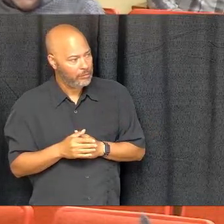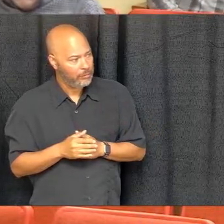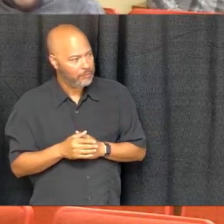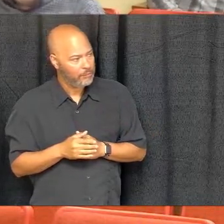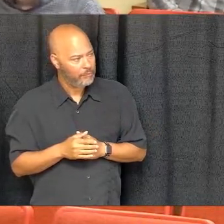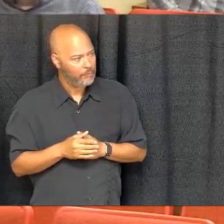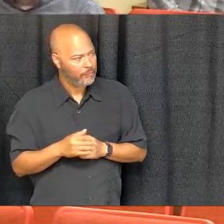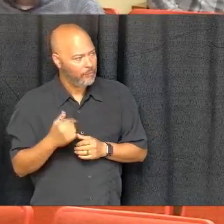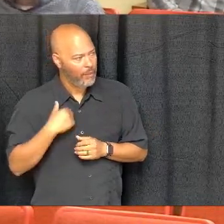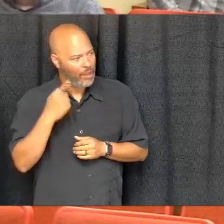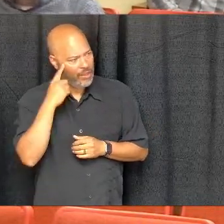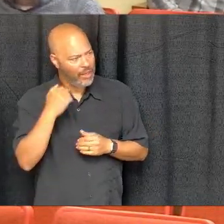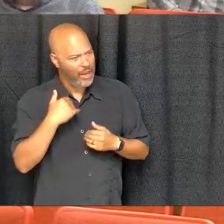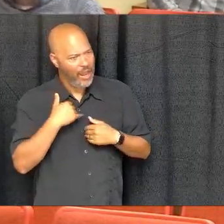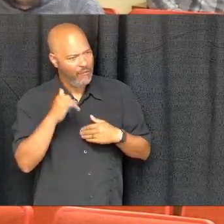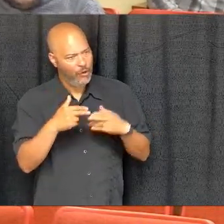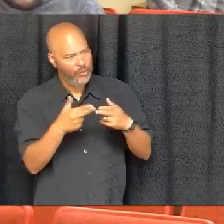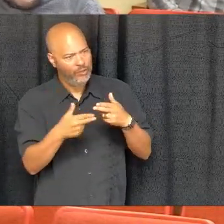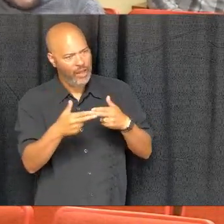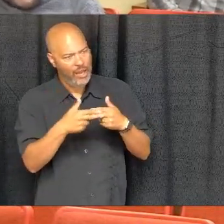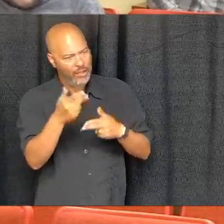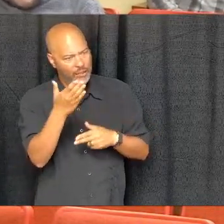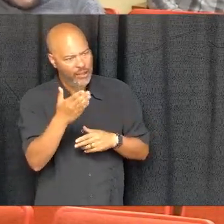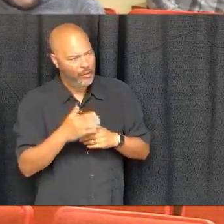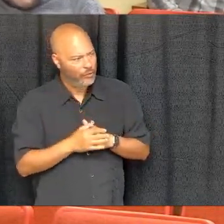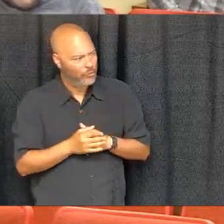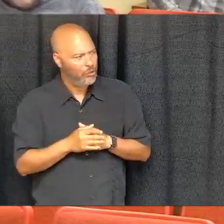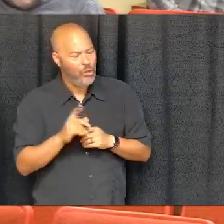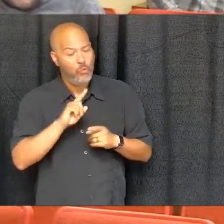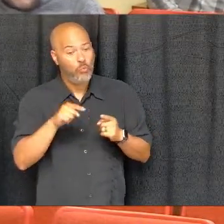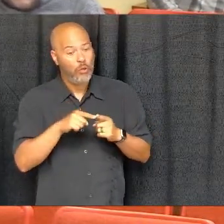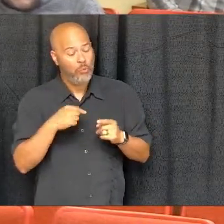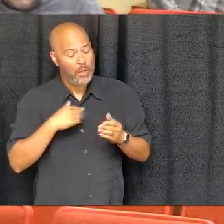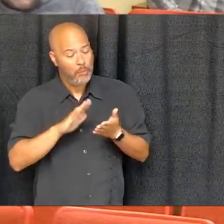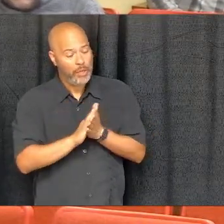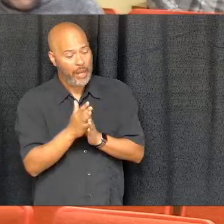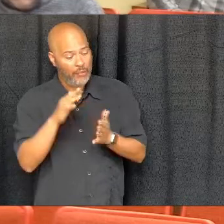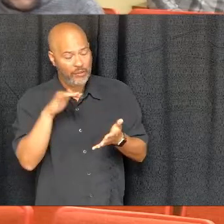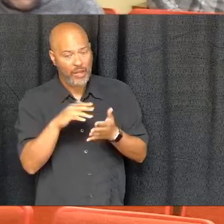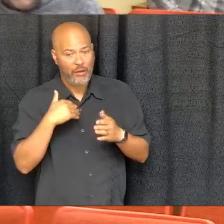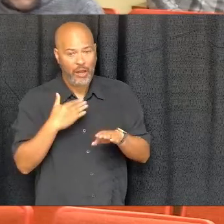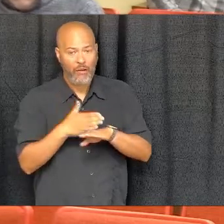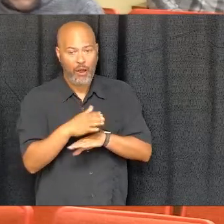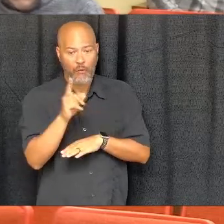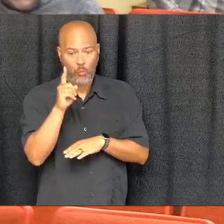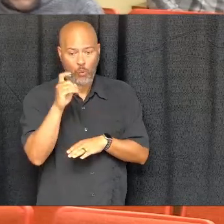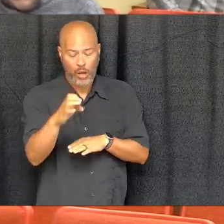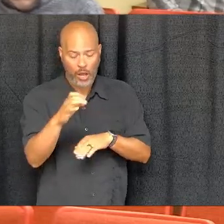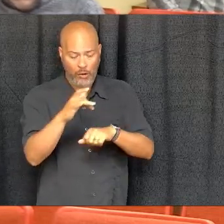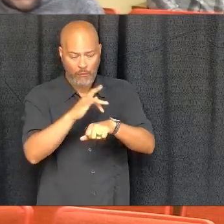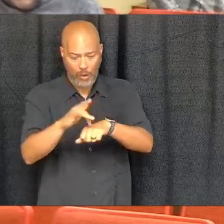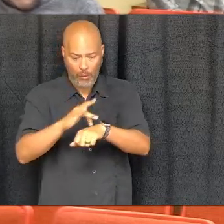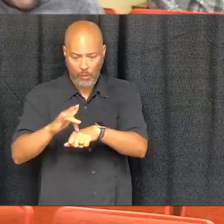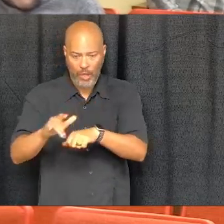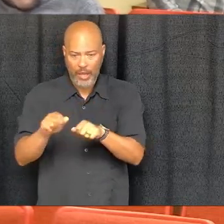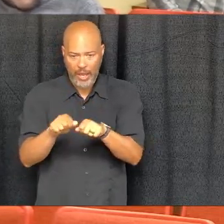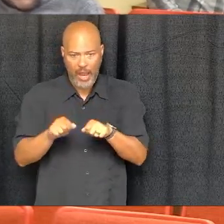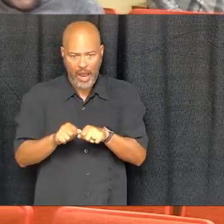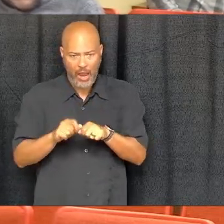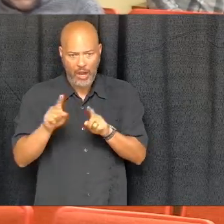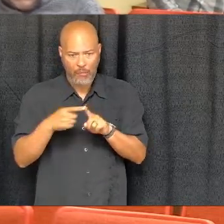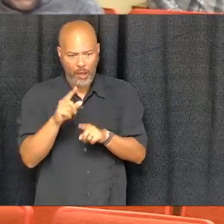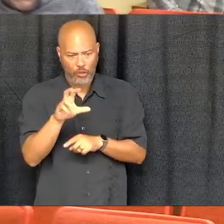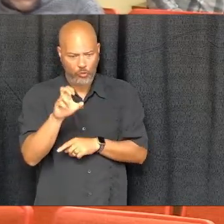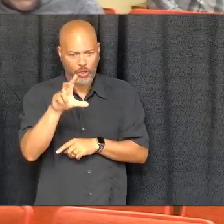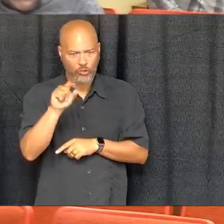I think I got that up on the slides there. When we began the study, there was over 100 vacant lots in the entire neighborhood out of about